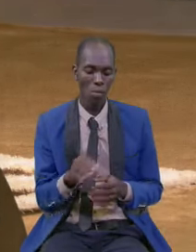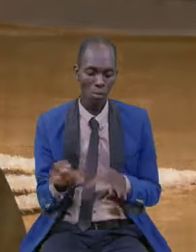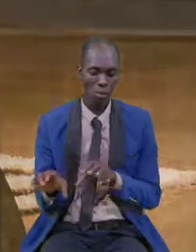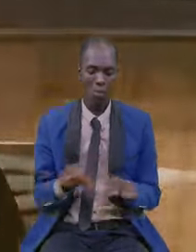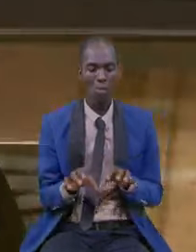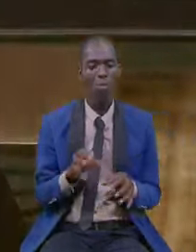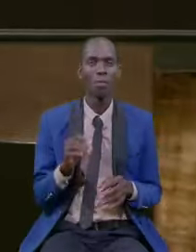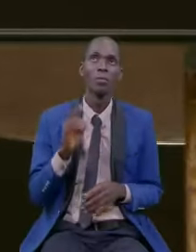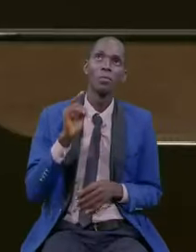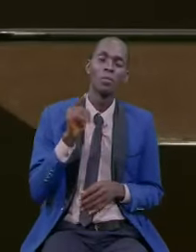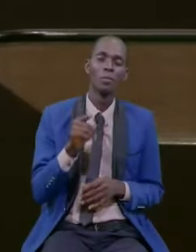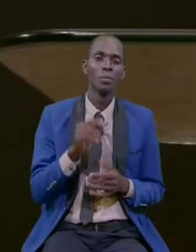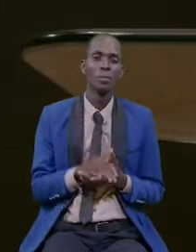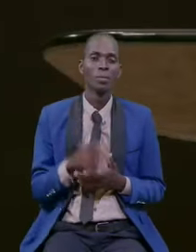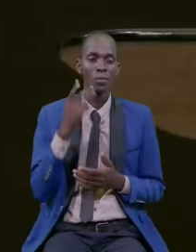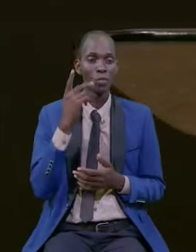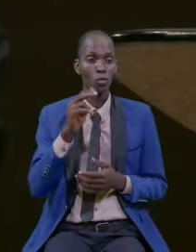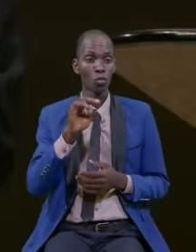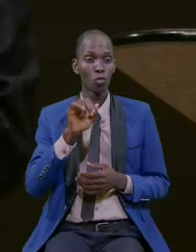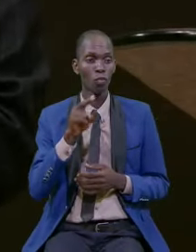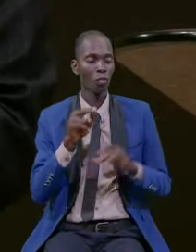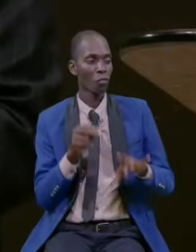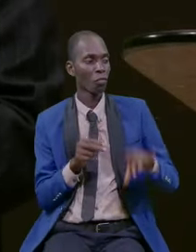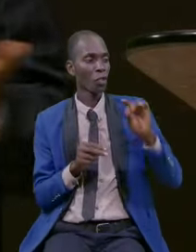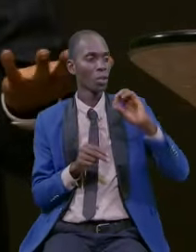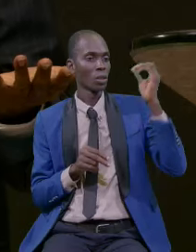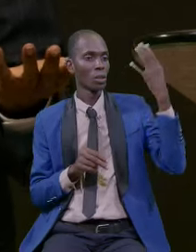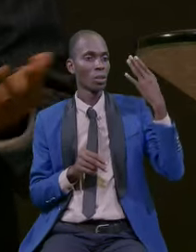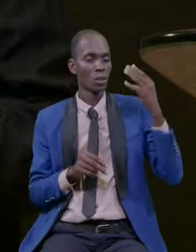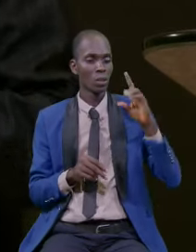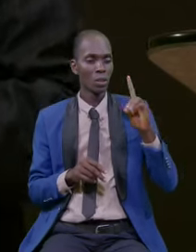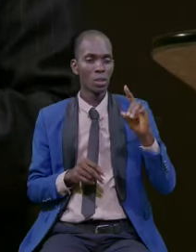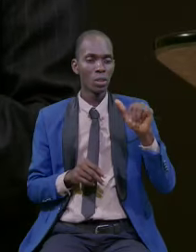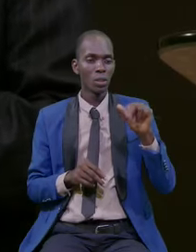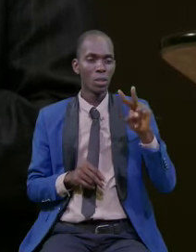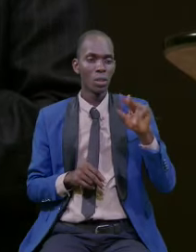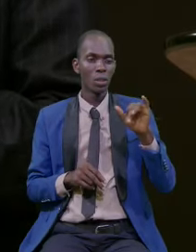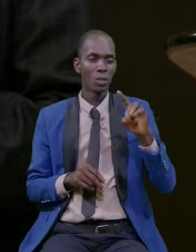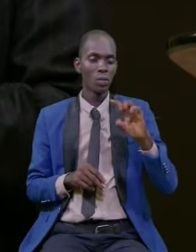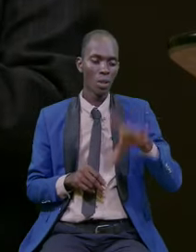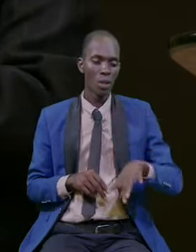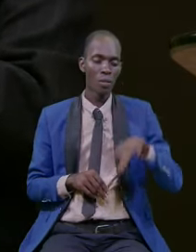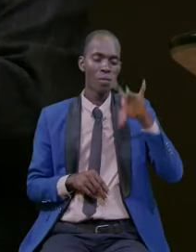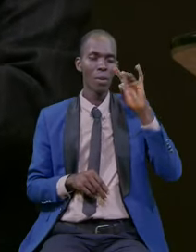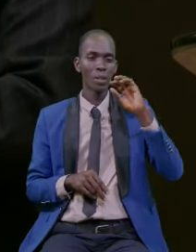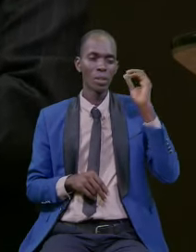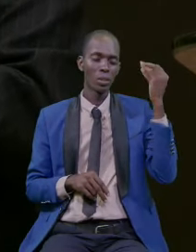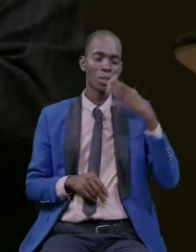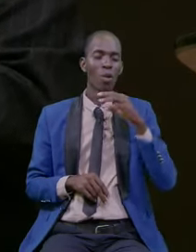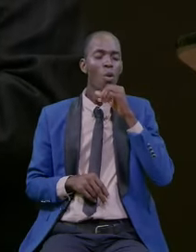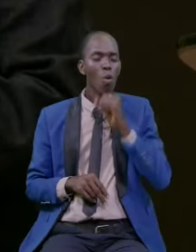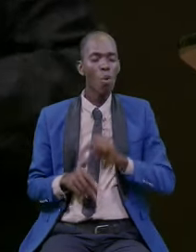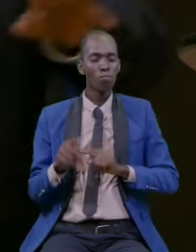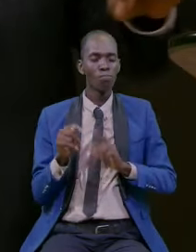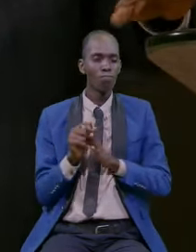grace. David found grace. Old Testament people found grace in